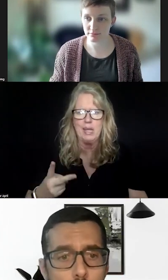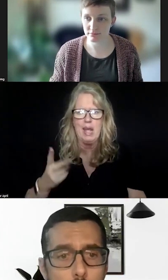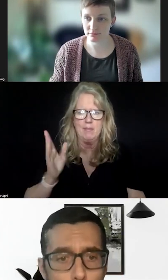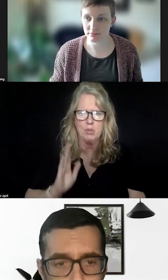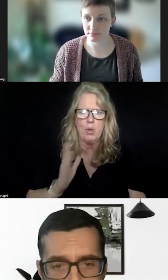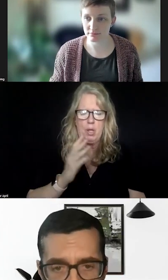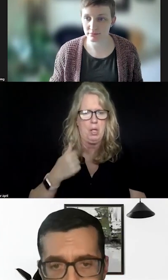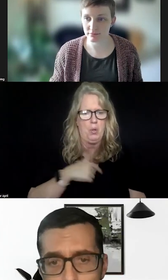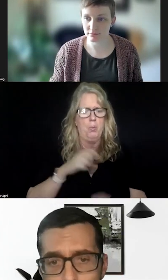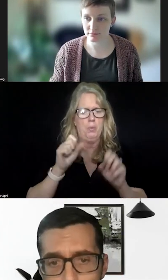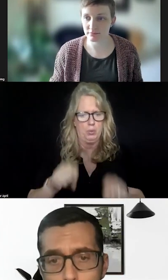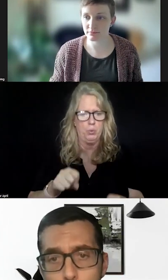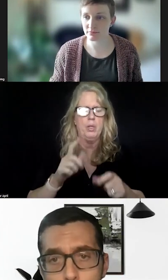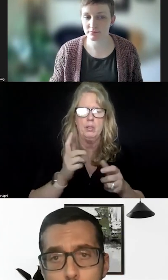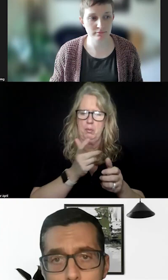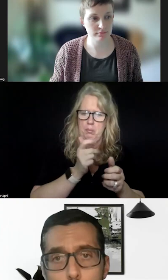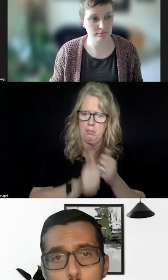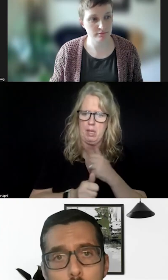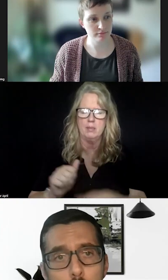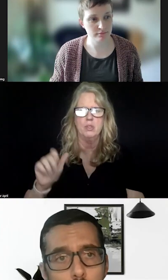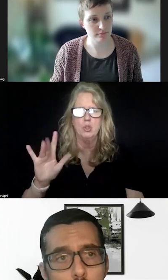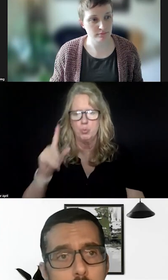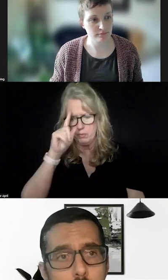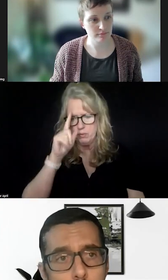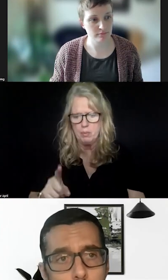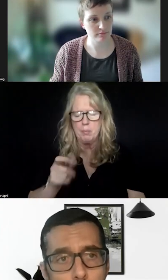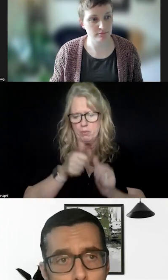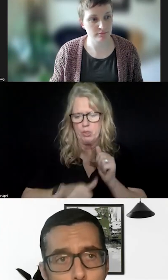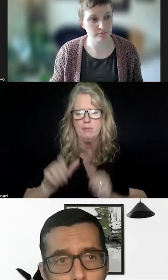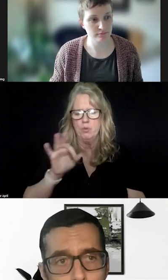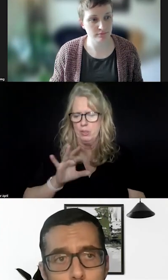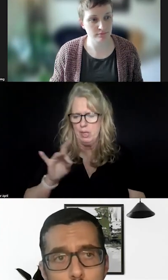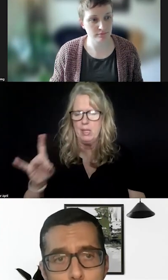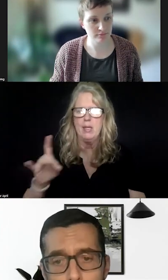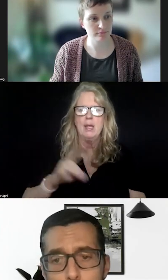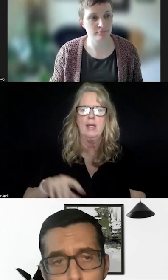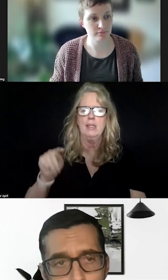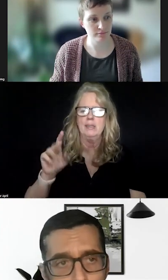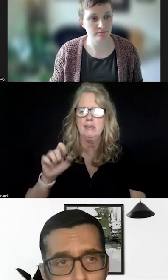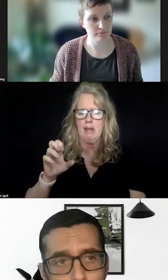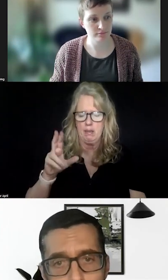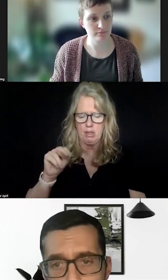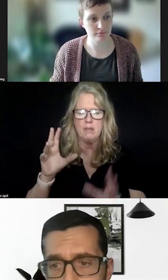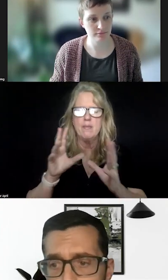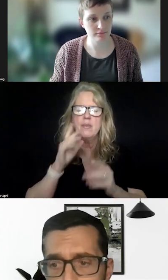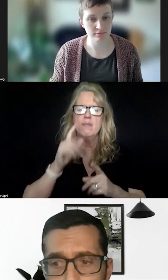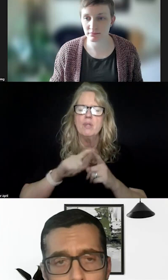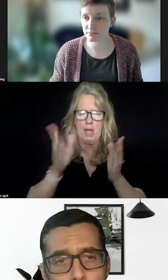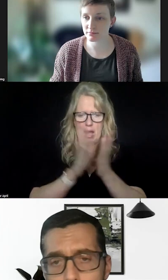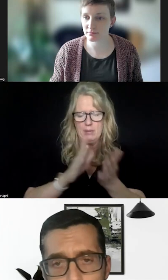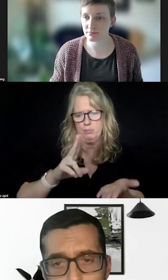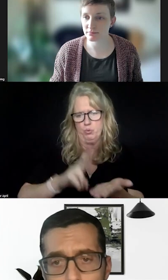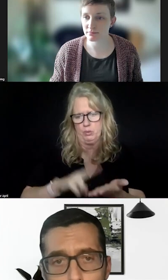we were able to pass a 25 cents per month per line 988 telecom fee in Maryland. We expect the governor to sign it in